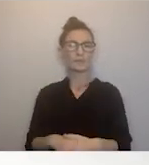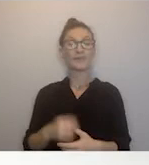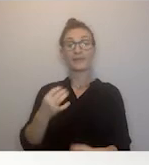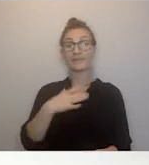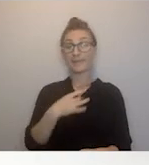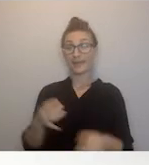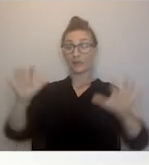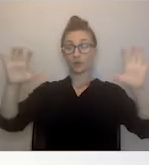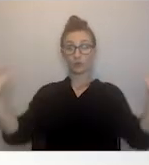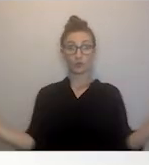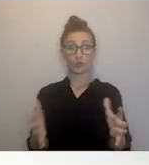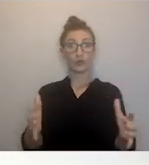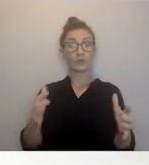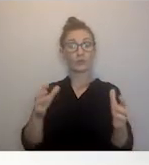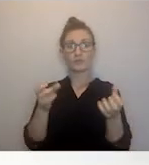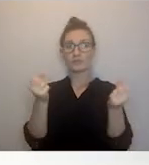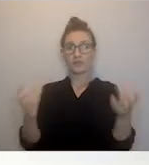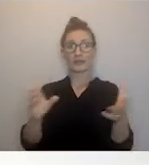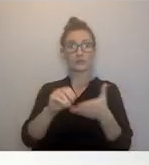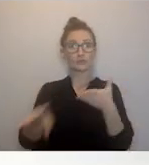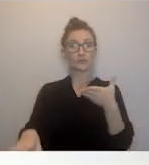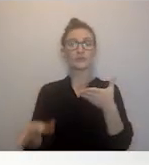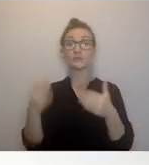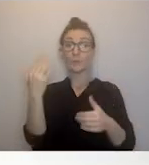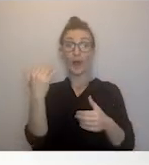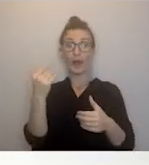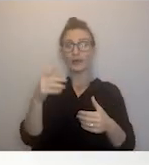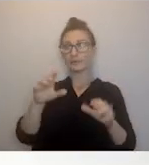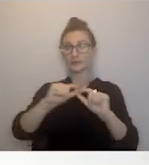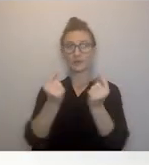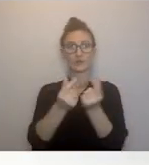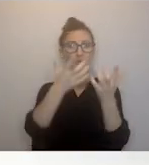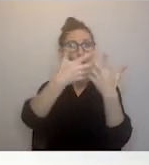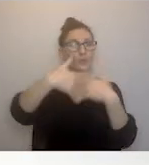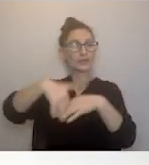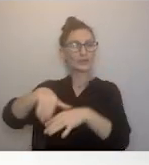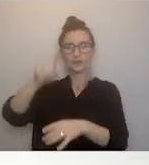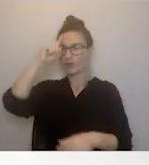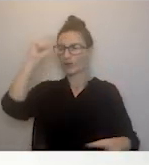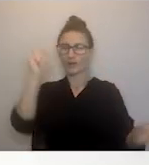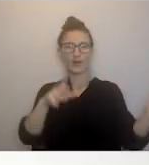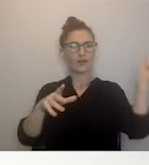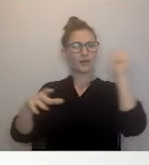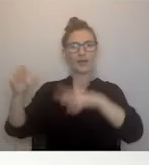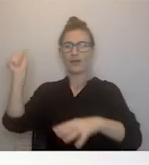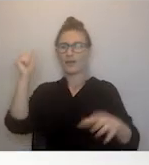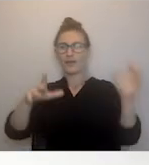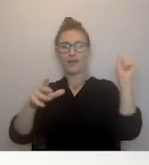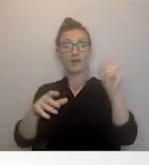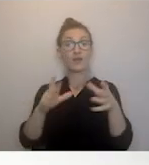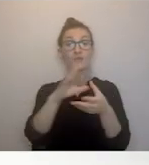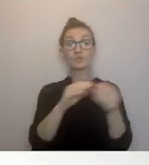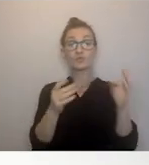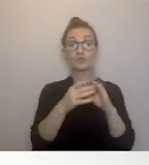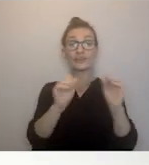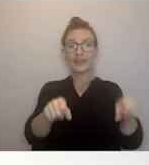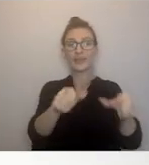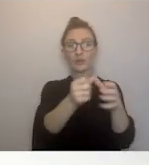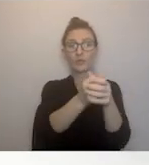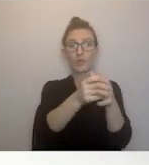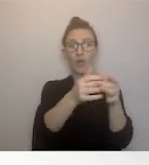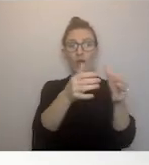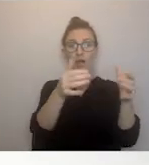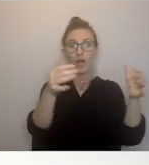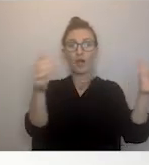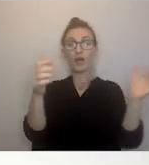you can do it as a group activity. I love using it as a group activity because that group cohesion that you build as students kind of add, and the